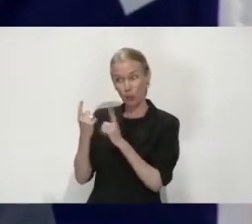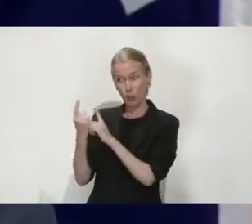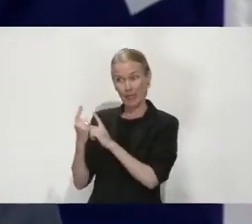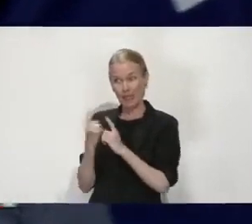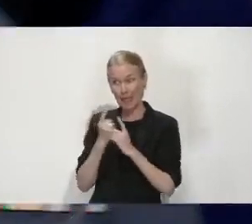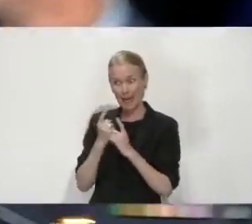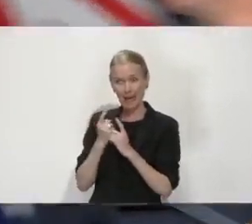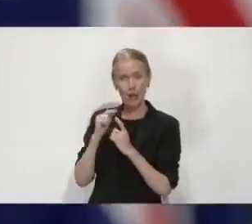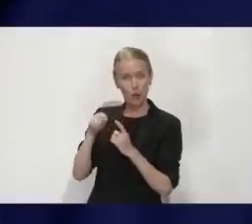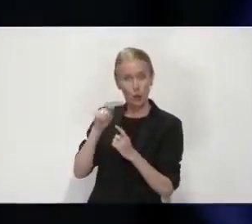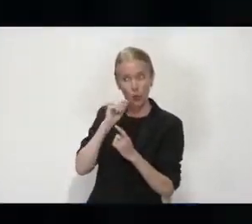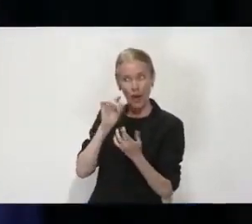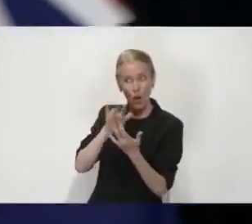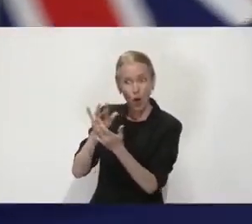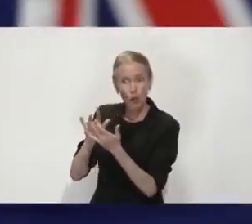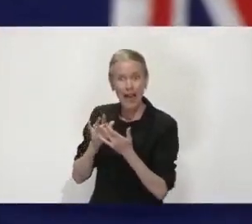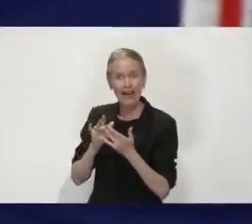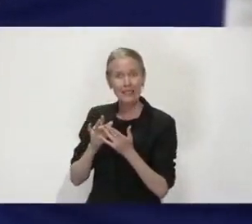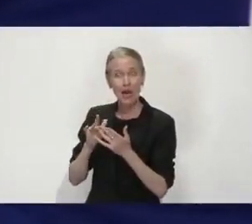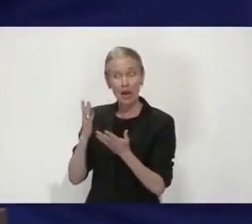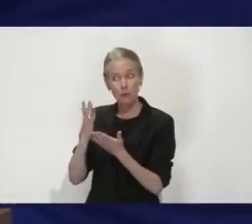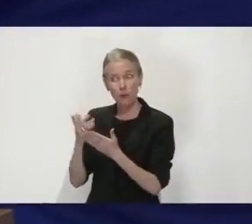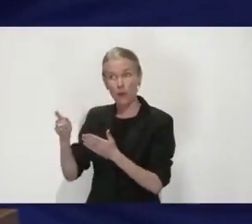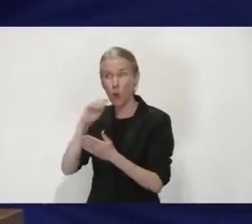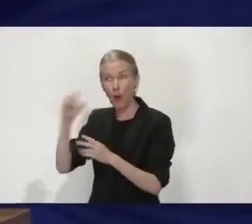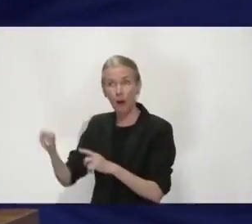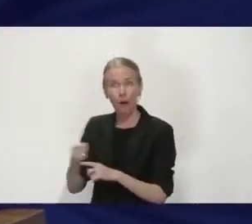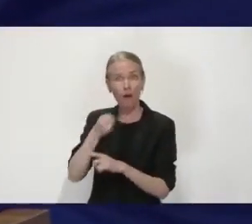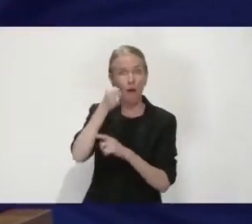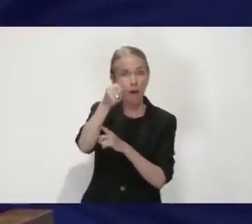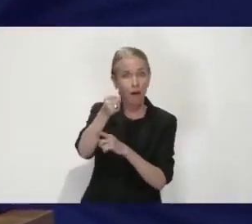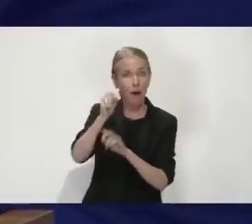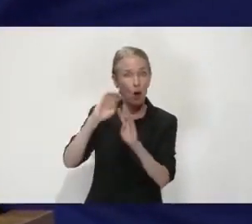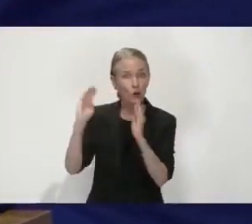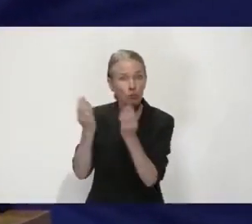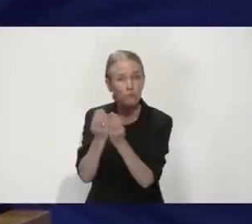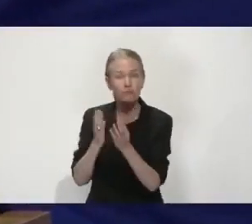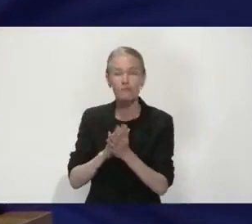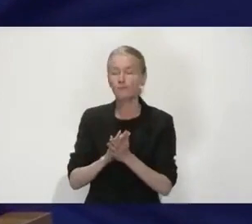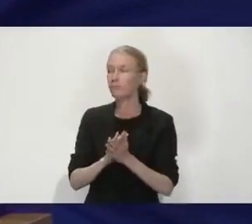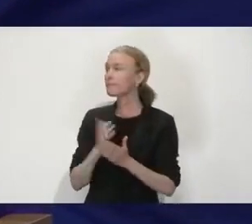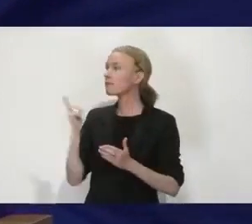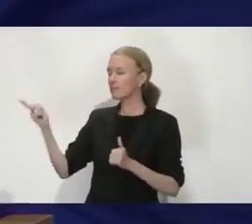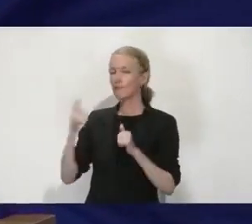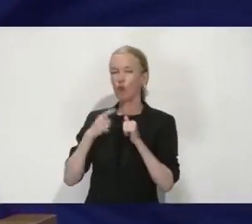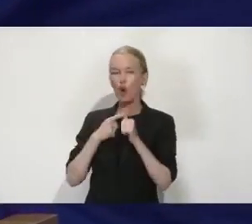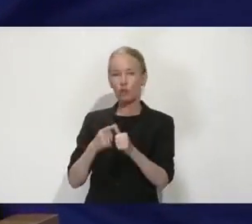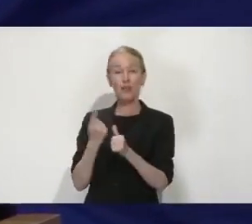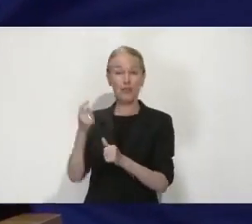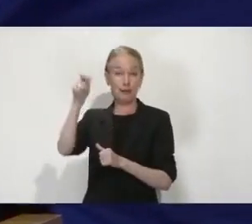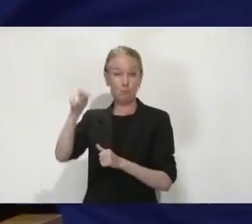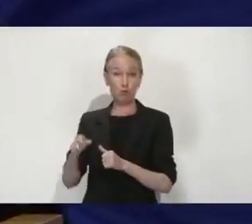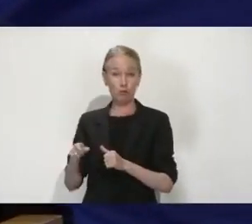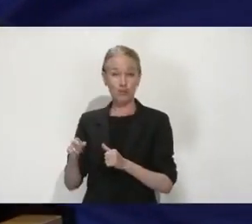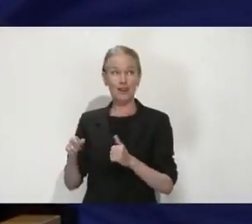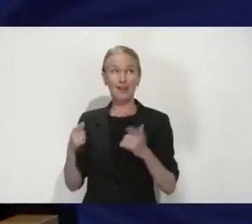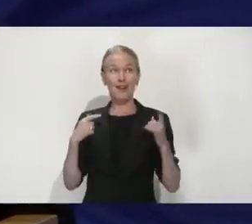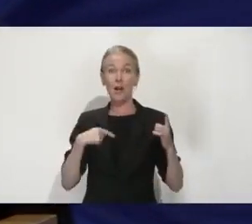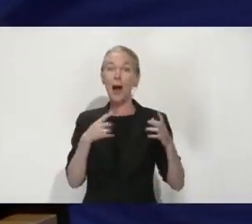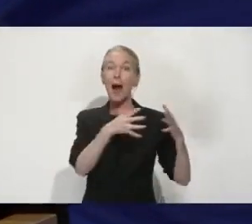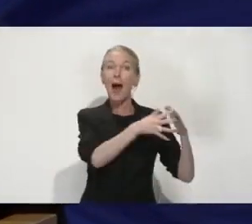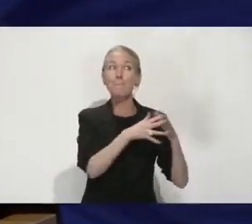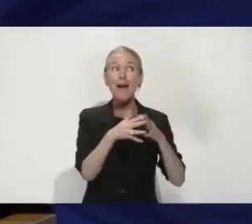facility? So the case in Wellington, I'll just start off. I understand that is a returnee from the United States, the Wellington